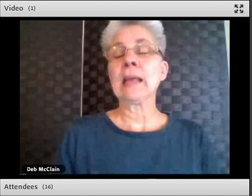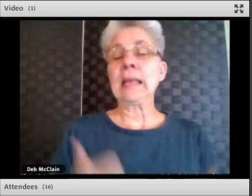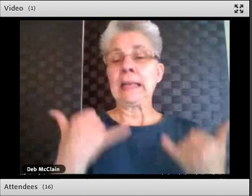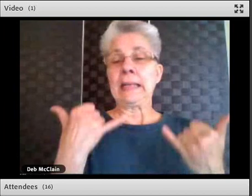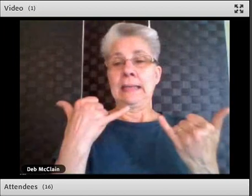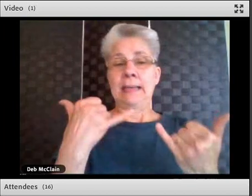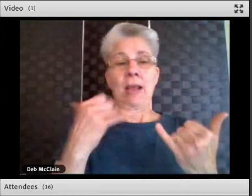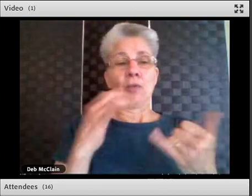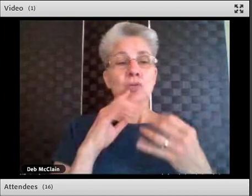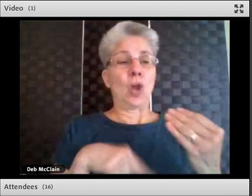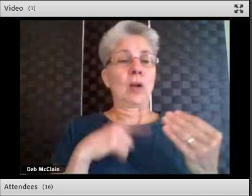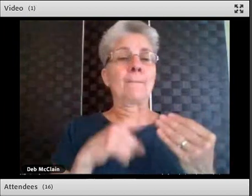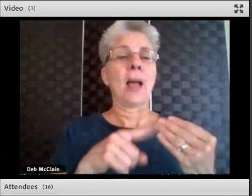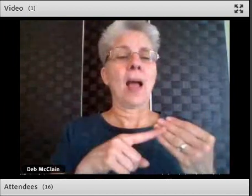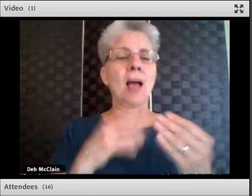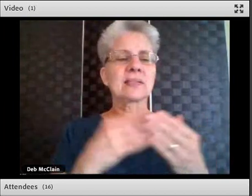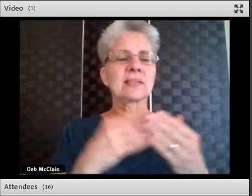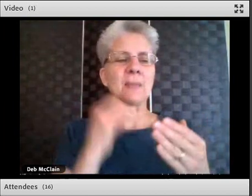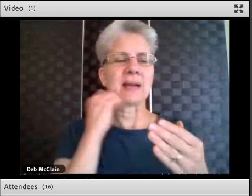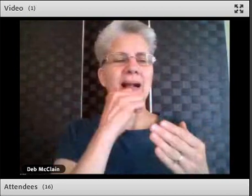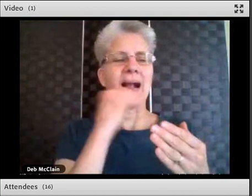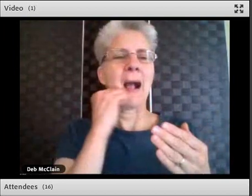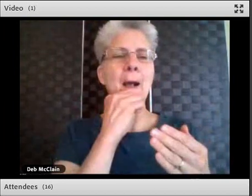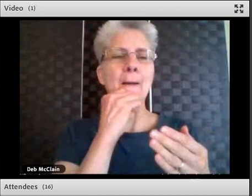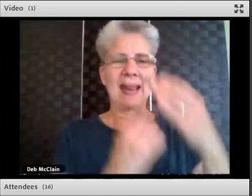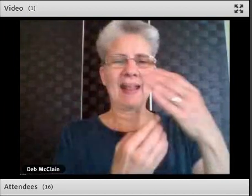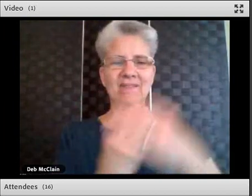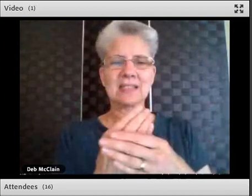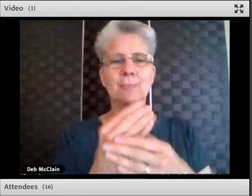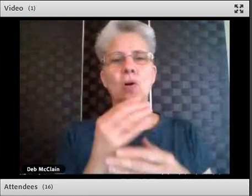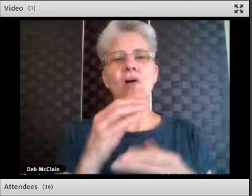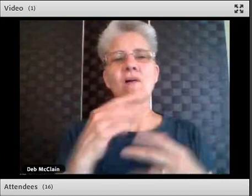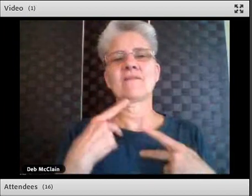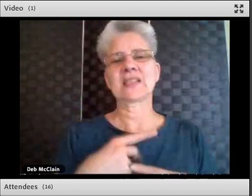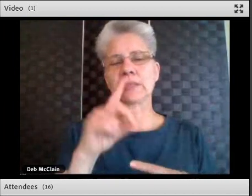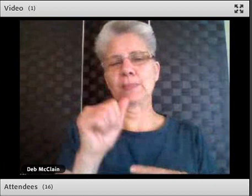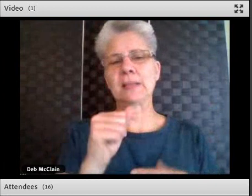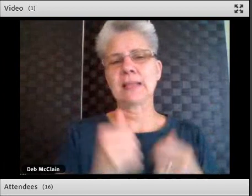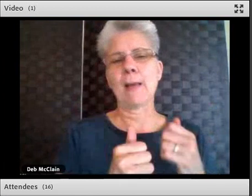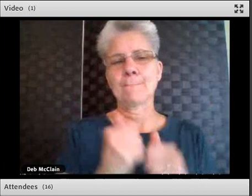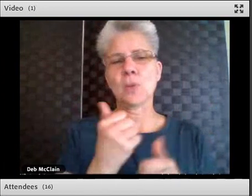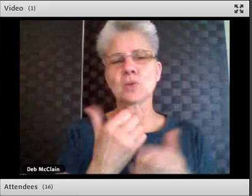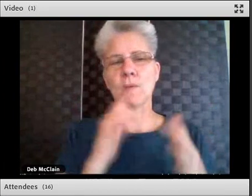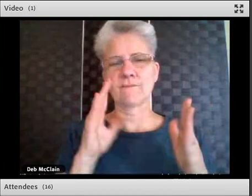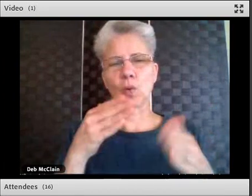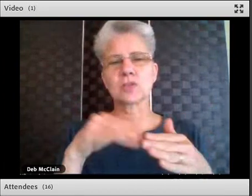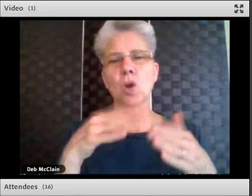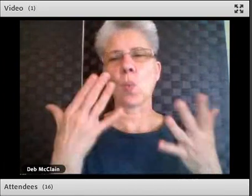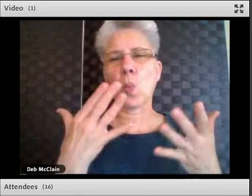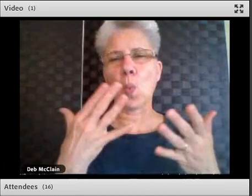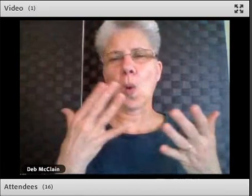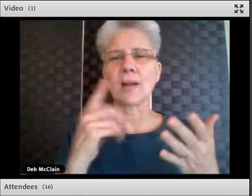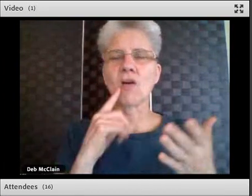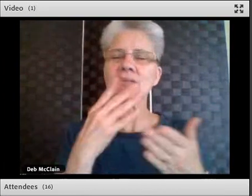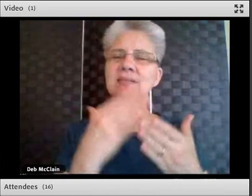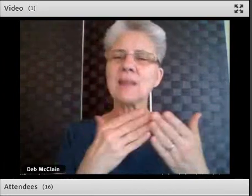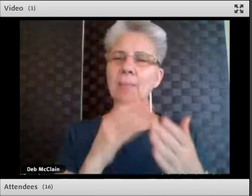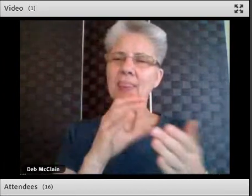talk about some common invisible physical disabilities. And the main thing that we're going to focus on here are some of